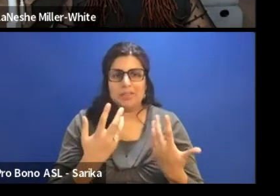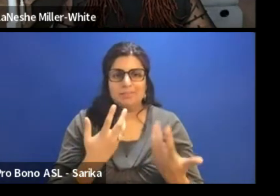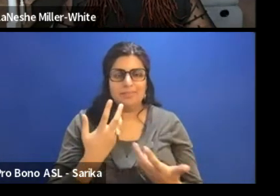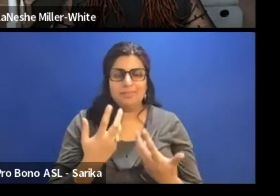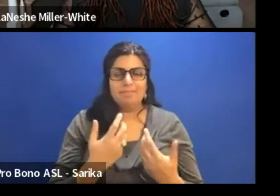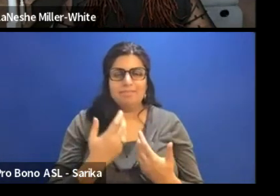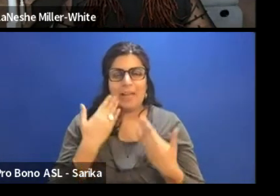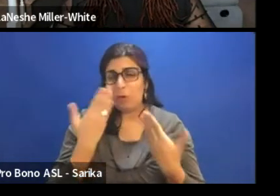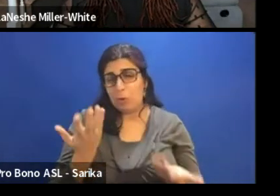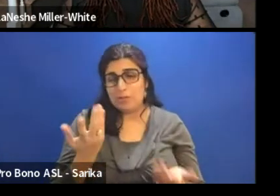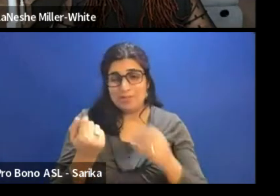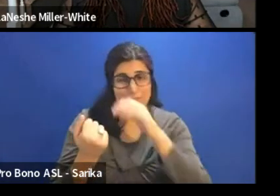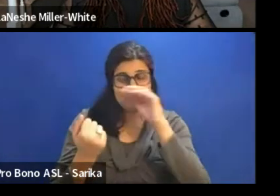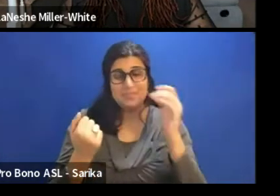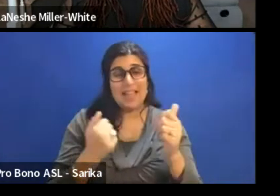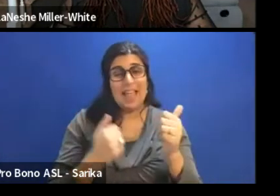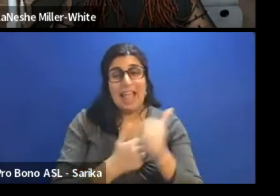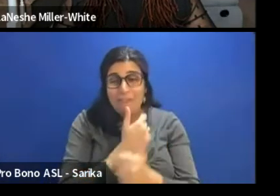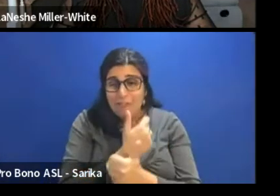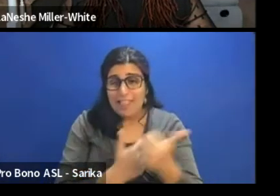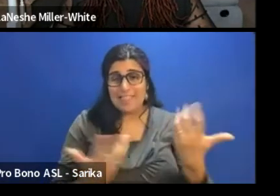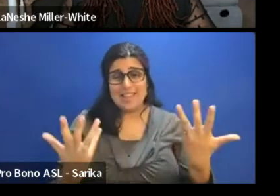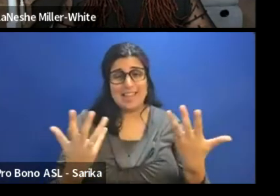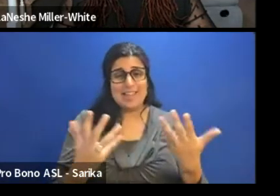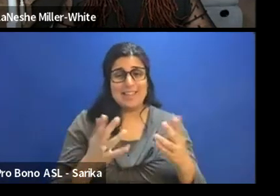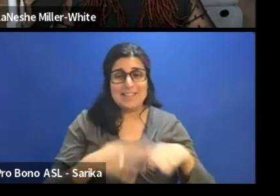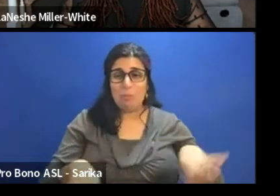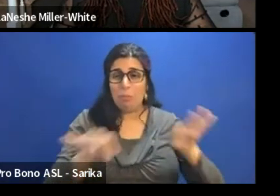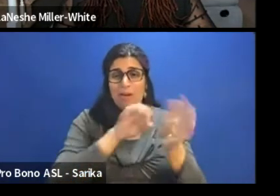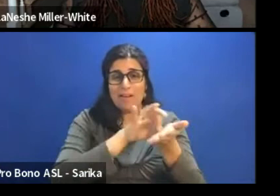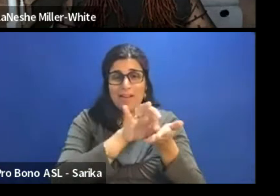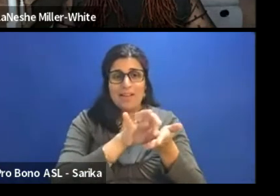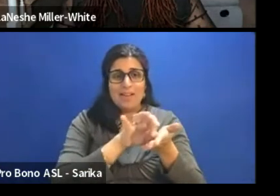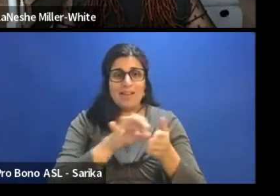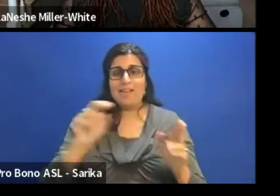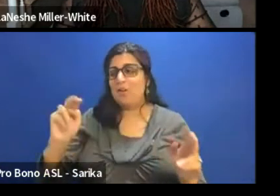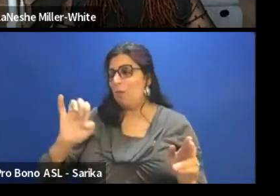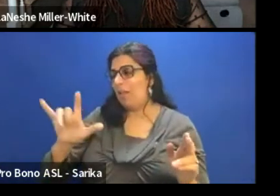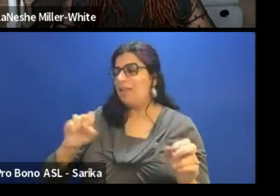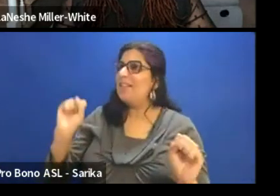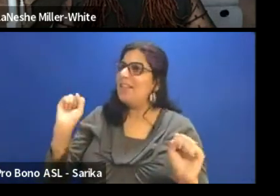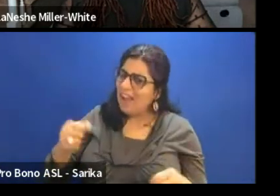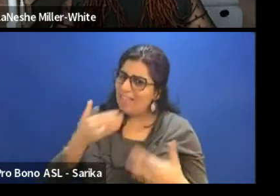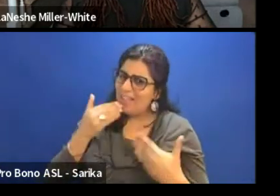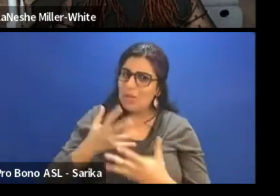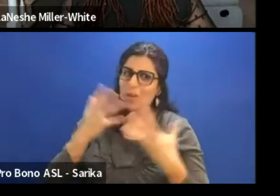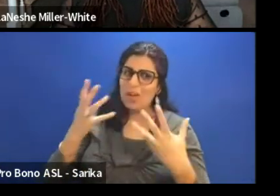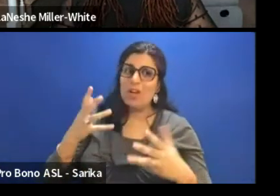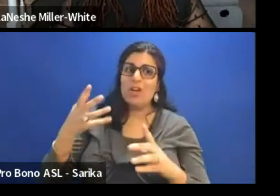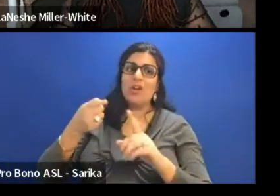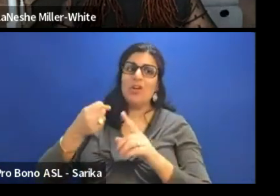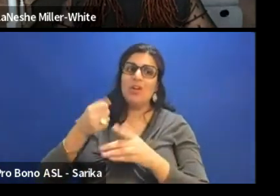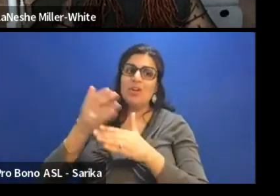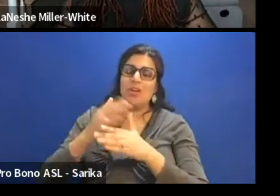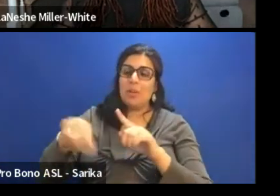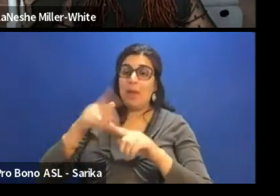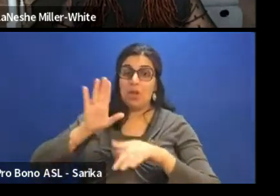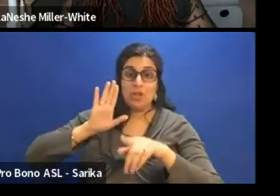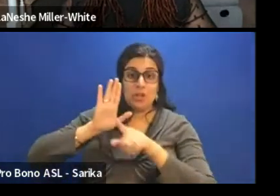I don't know, just everything counts. Mm-hmm. Yeah, thank you so much. So you shared about some of your